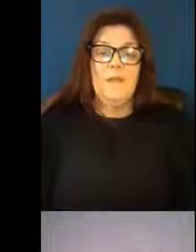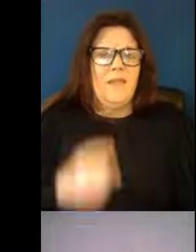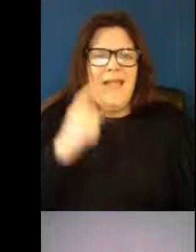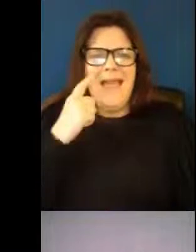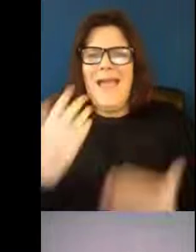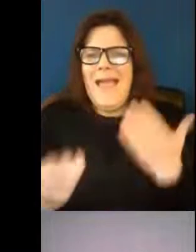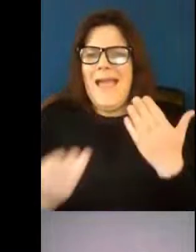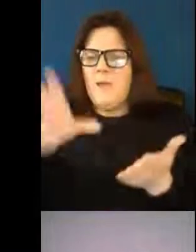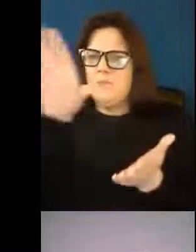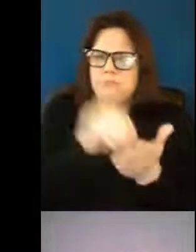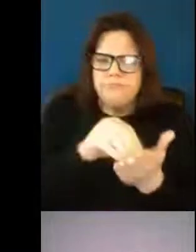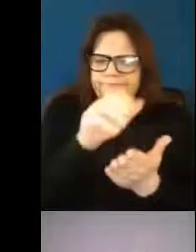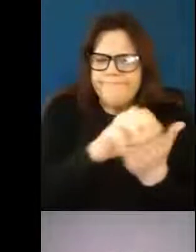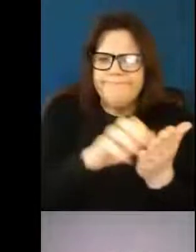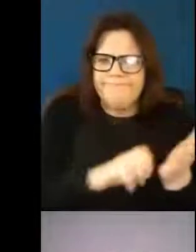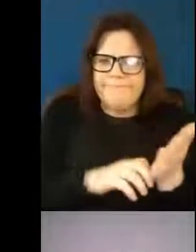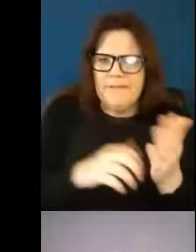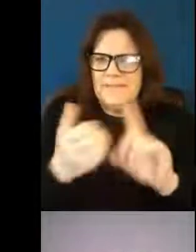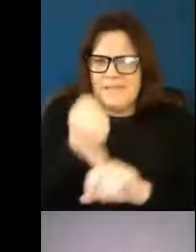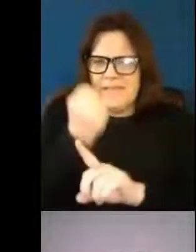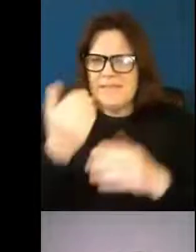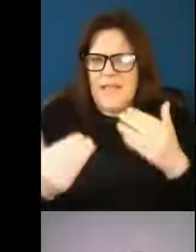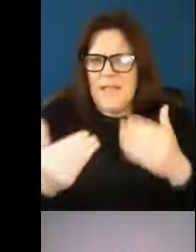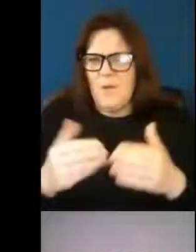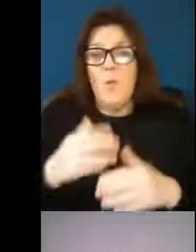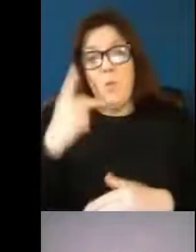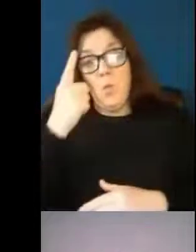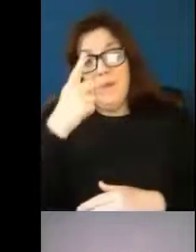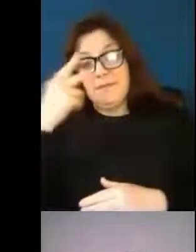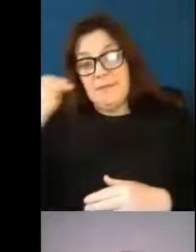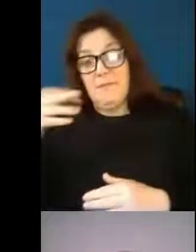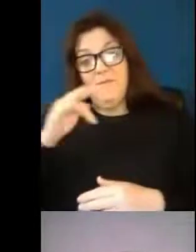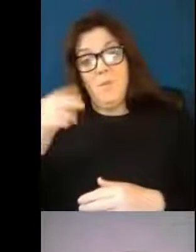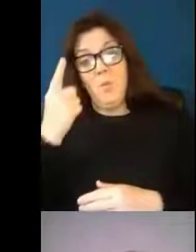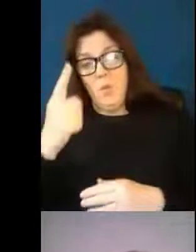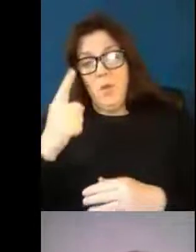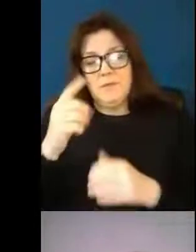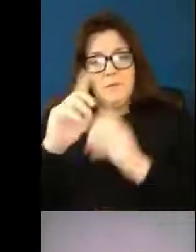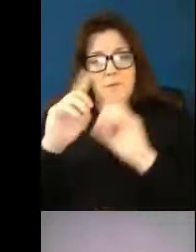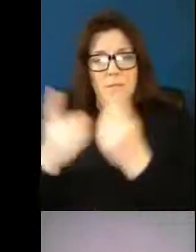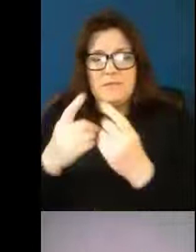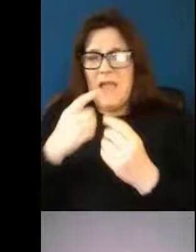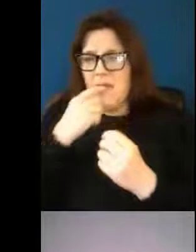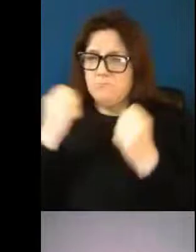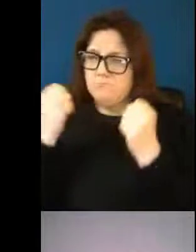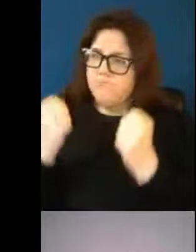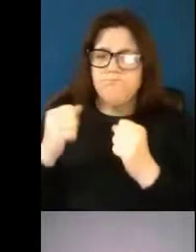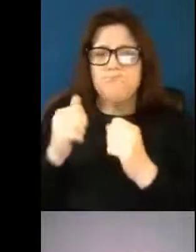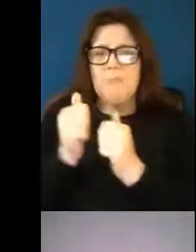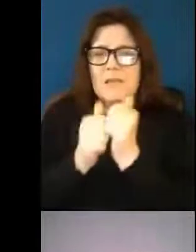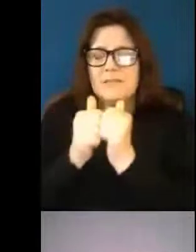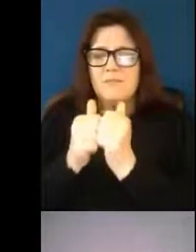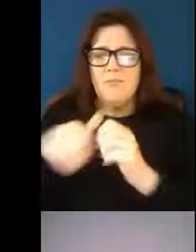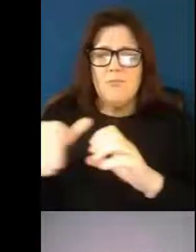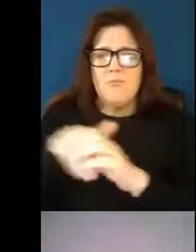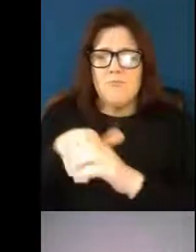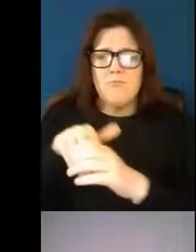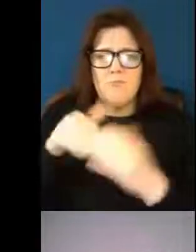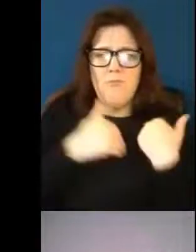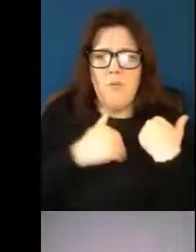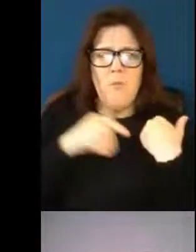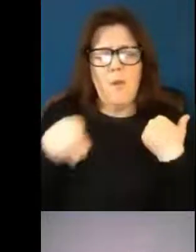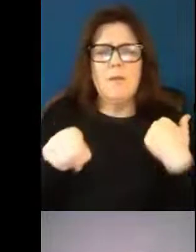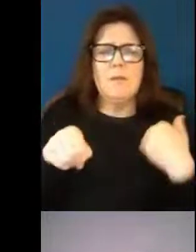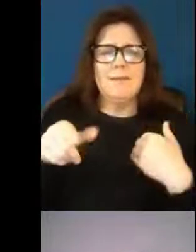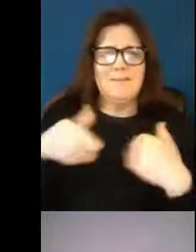one example from one department who play a particularly active role within